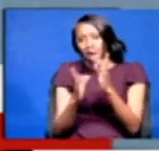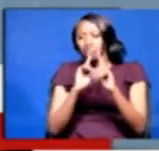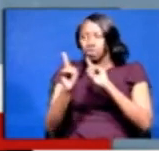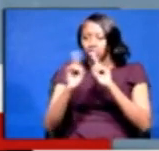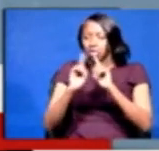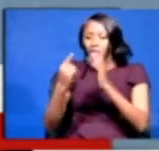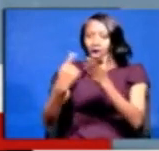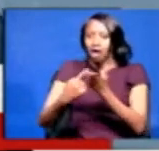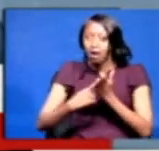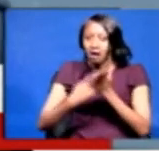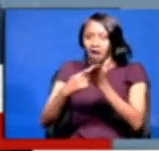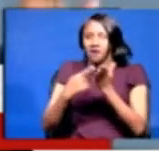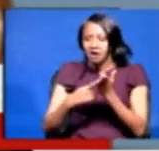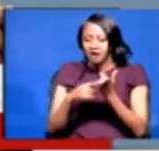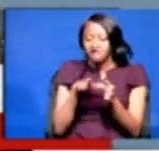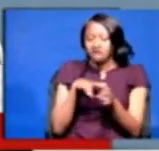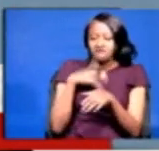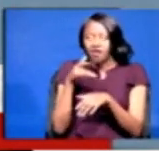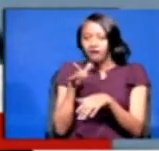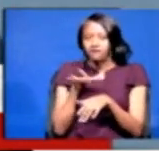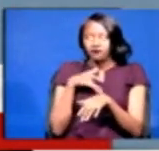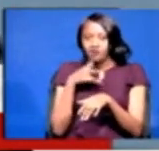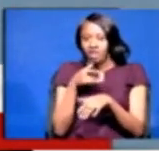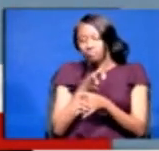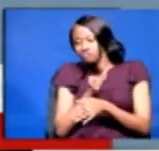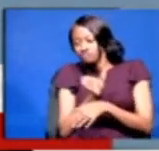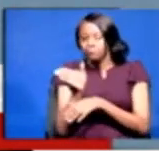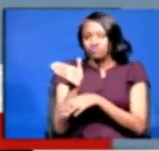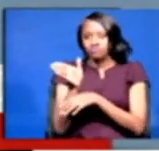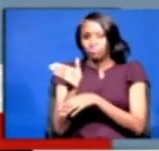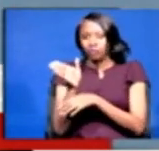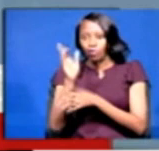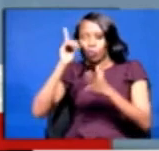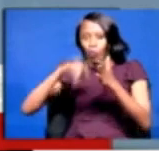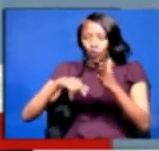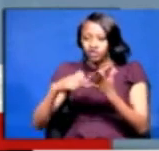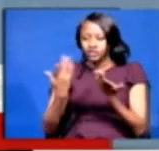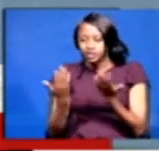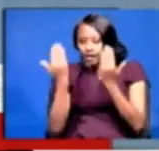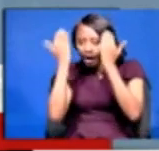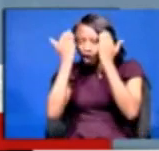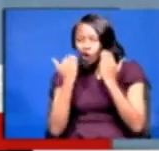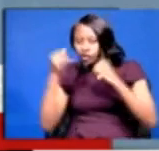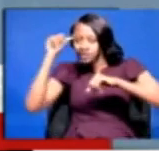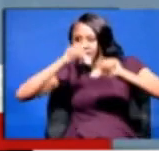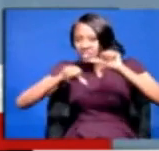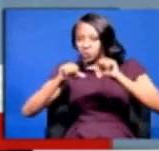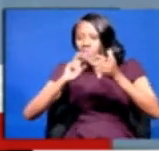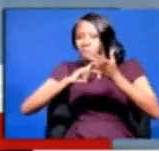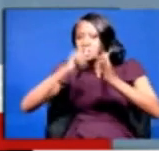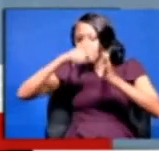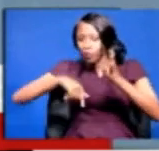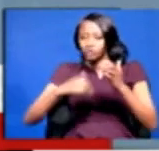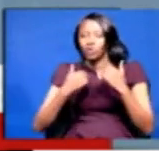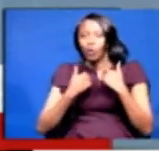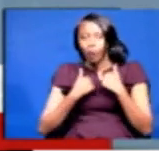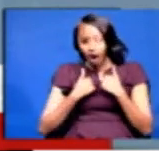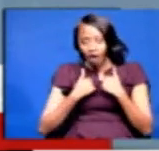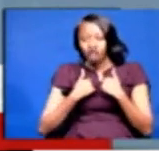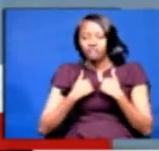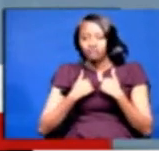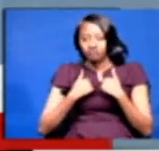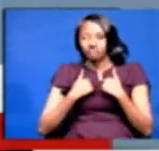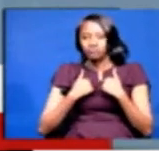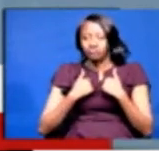course, sidestep, it is a sidestep mm-hmm. of what the Supreme Court has done, it is, of course, just feeding into the